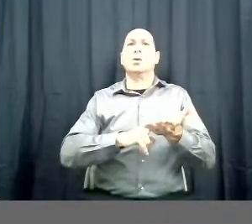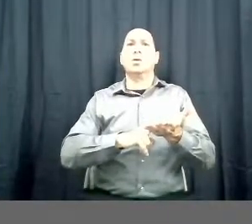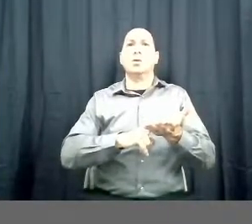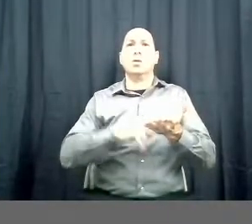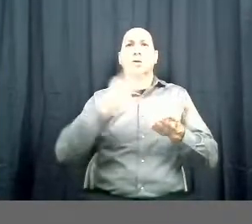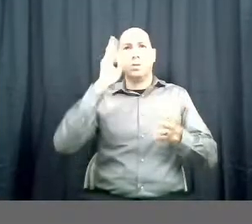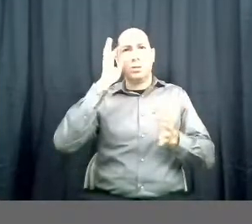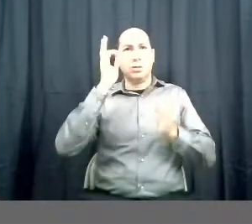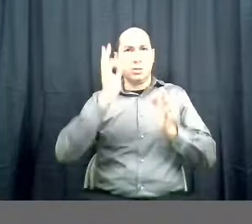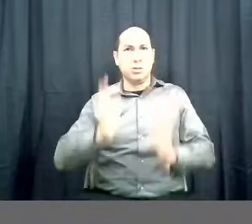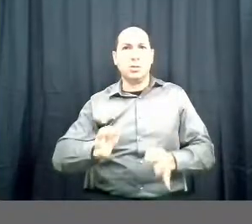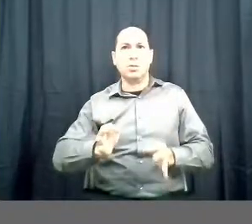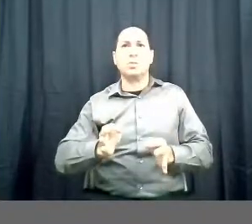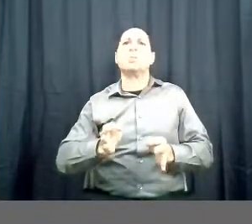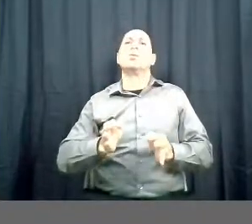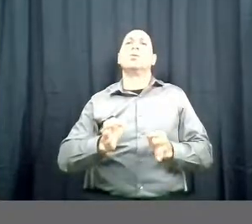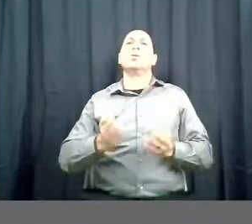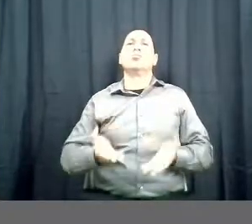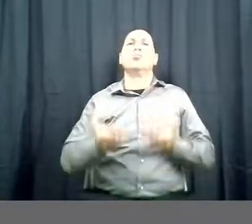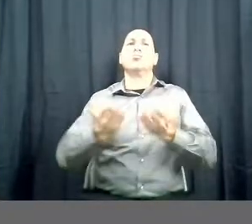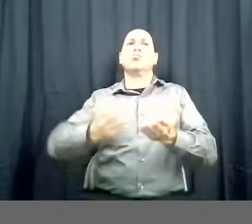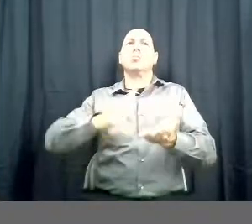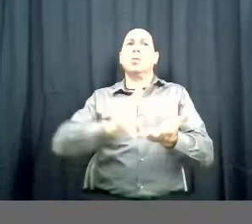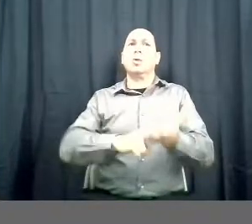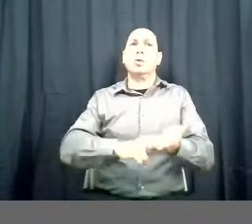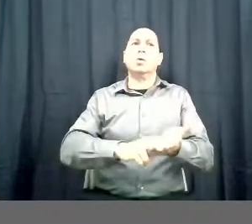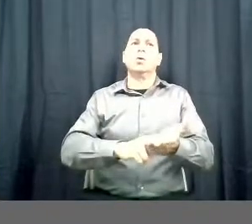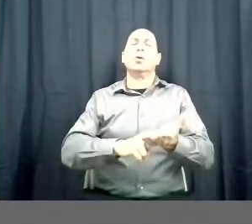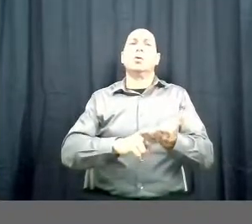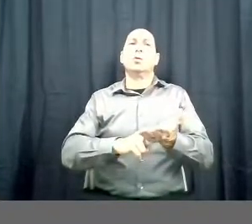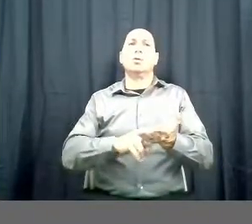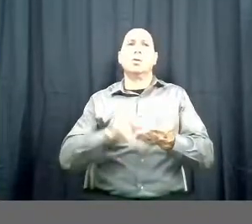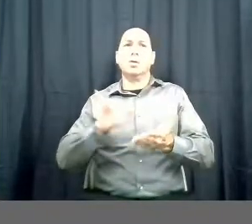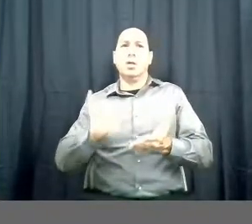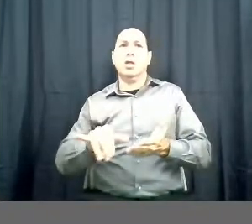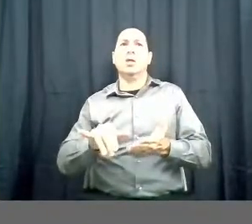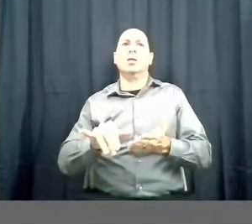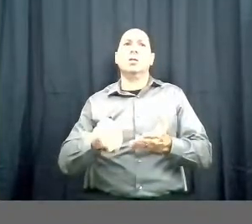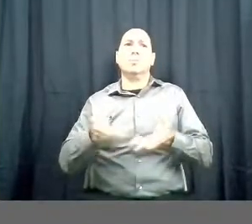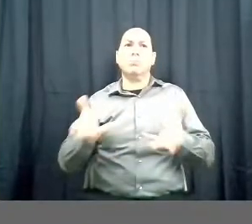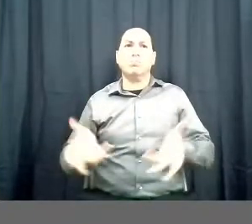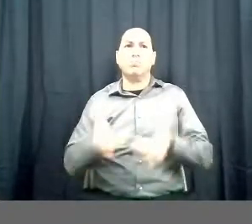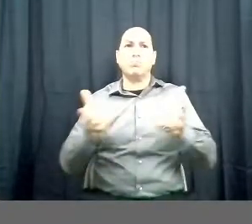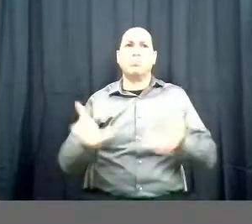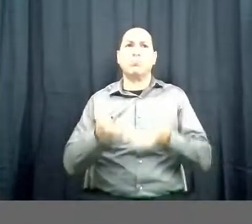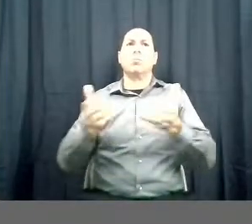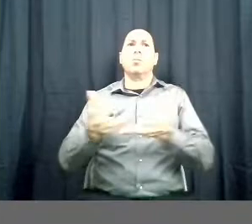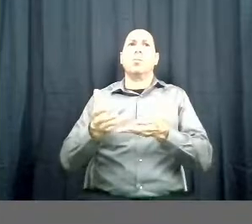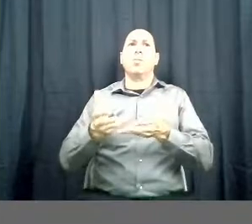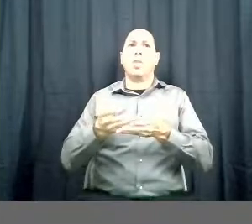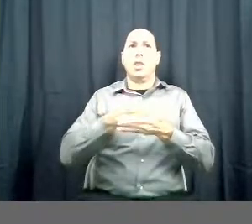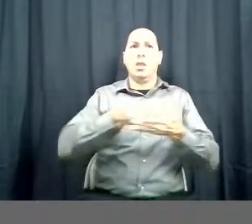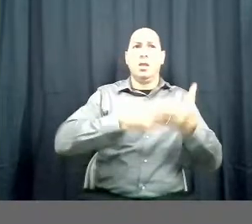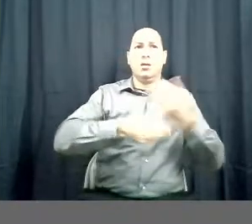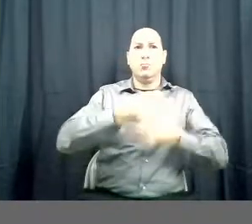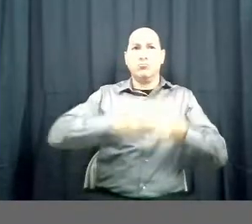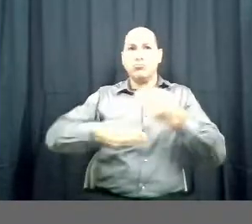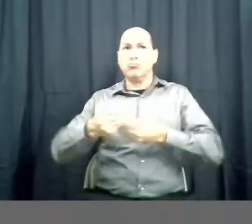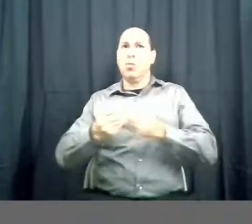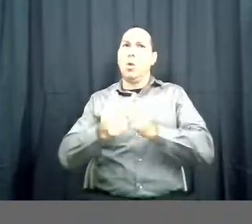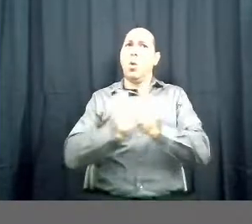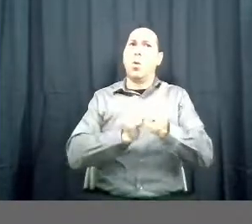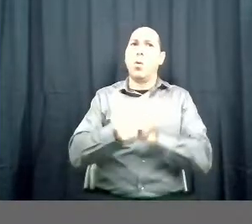contracts and to ensure such proposed contracts promote market competition and are